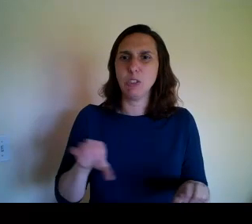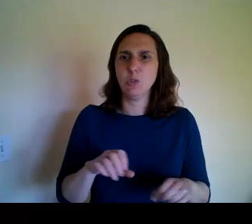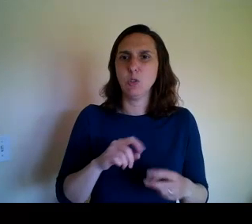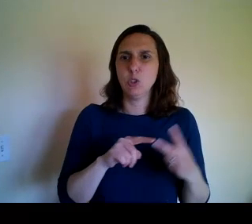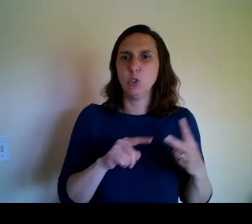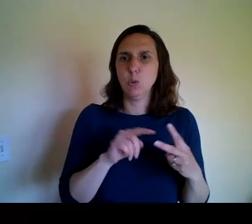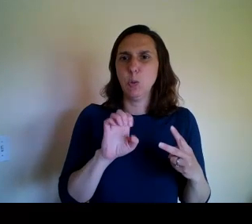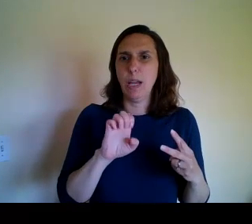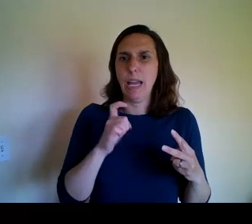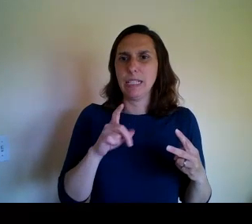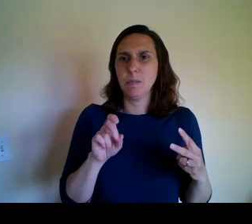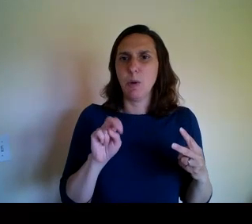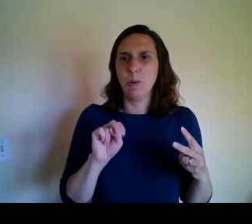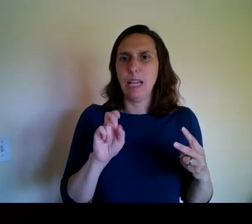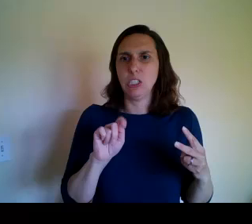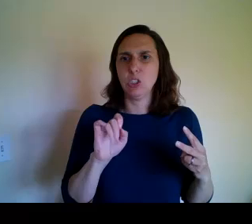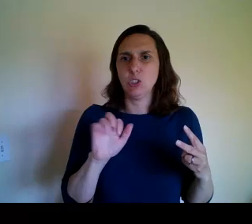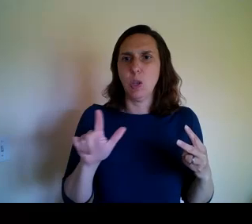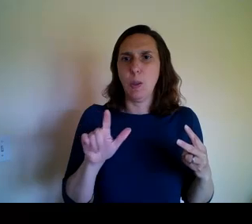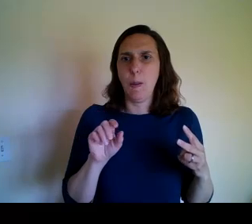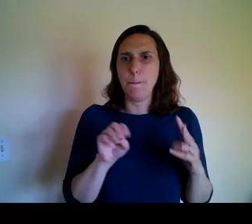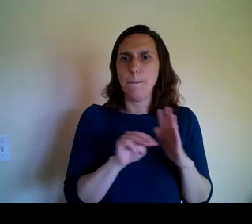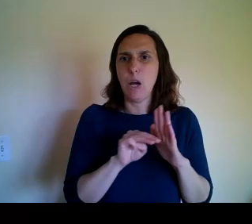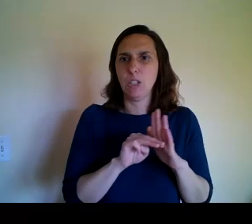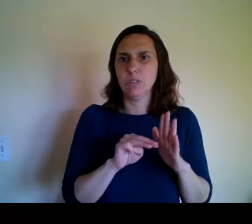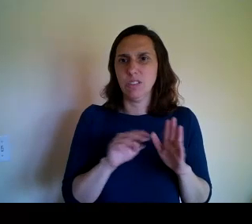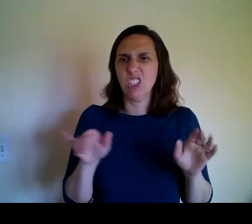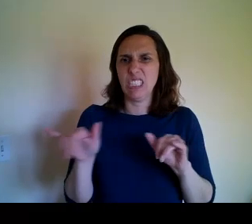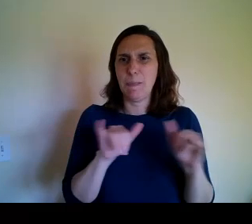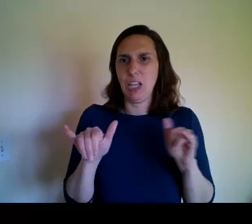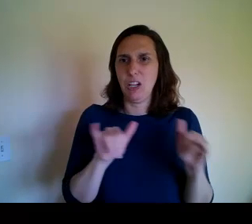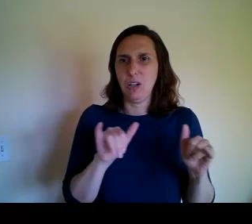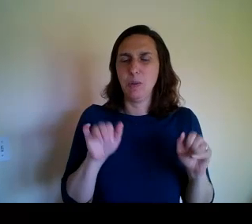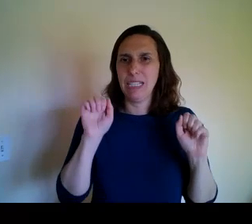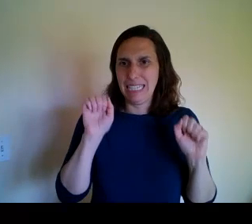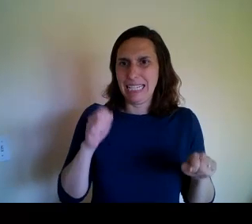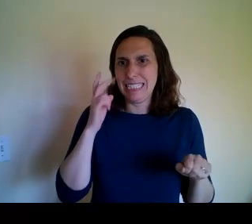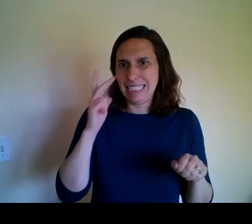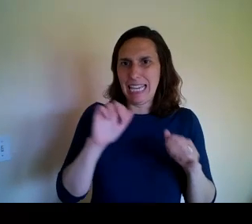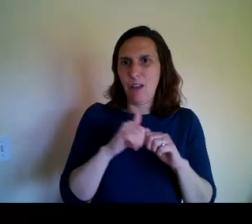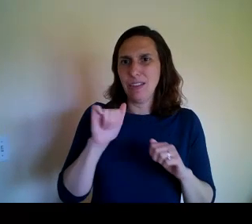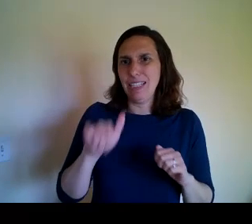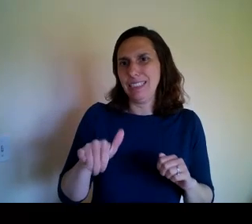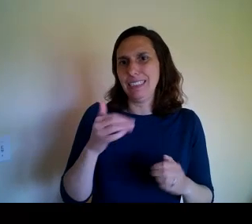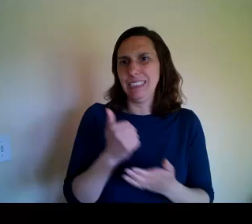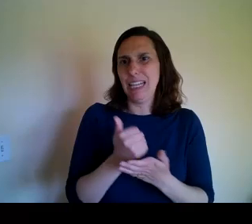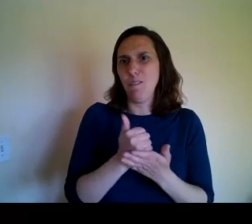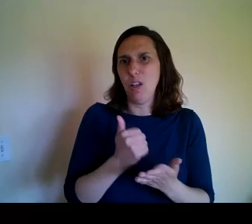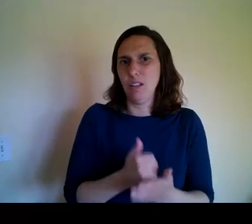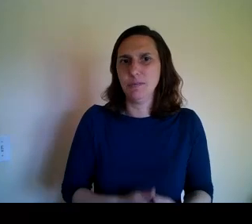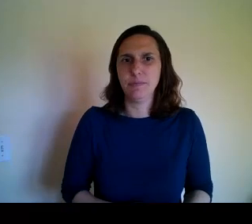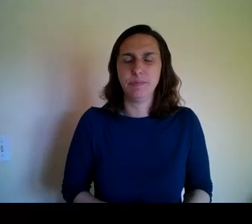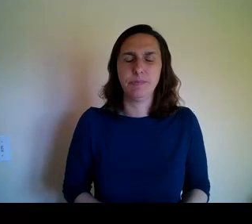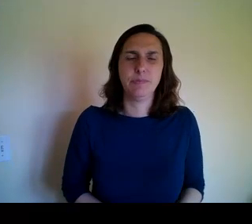models. I'll compare 2 exponential models that are similar, and we can see the utility of this thought process. And so